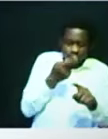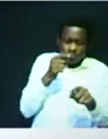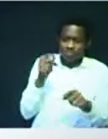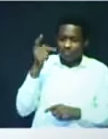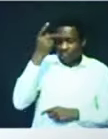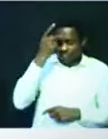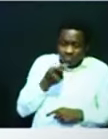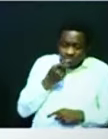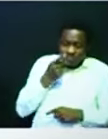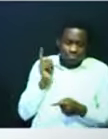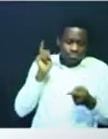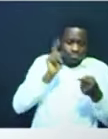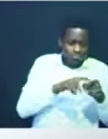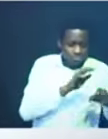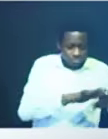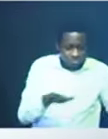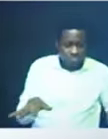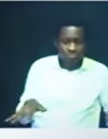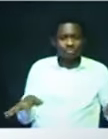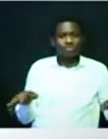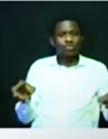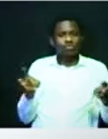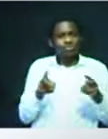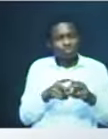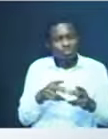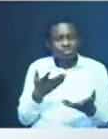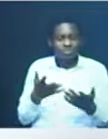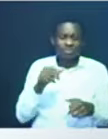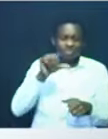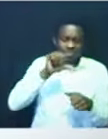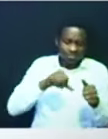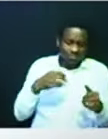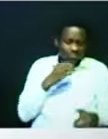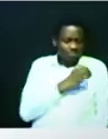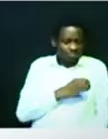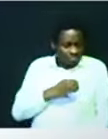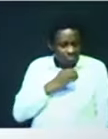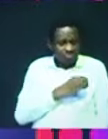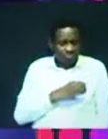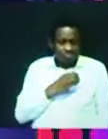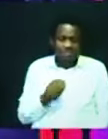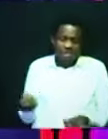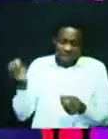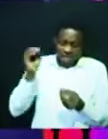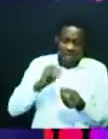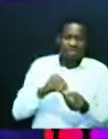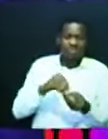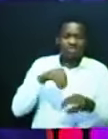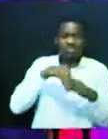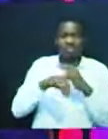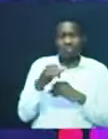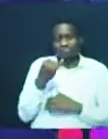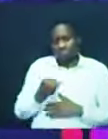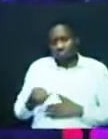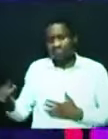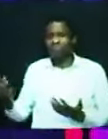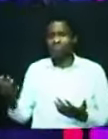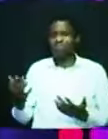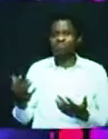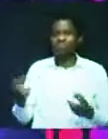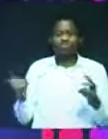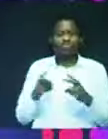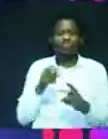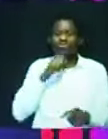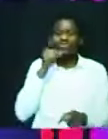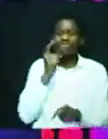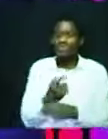about property, it's about some characteristics. Ye ka ejapade a enye ejapade ne se nnoma etwa ye